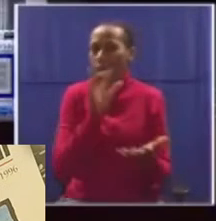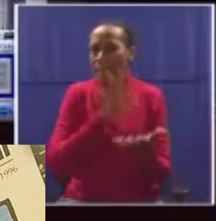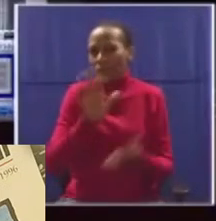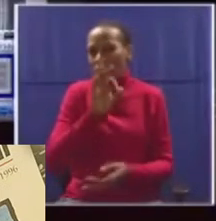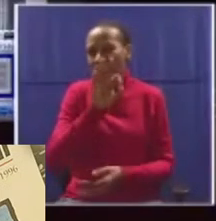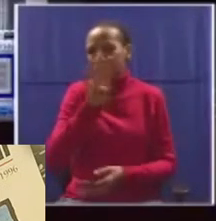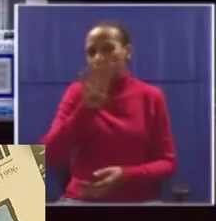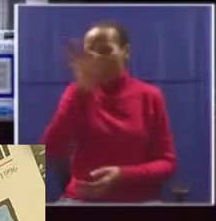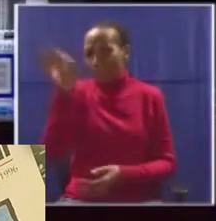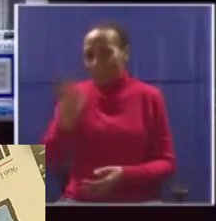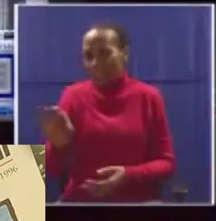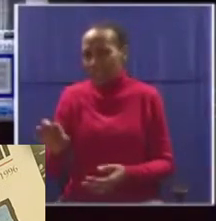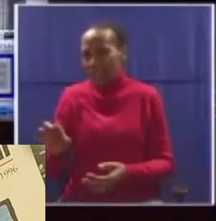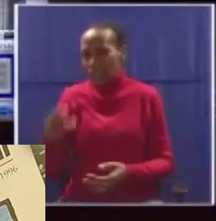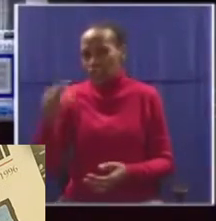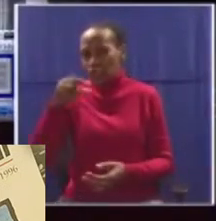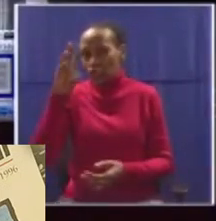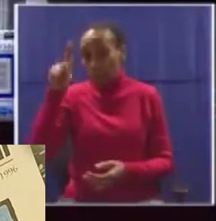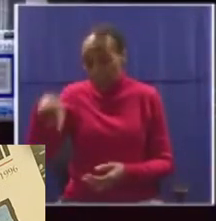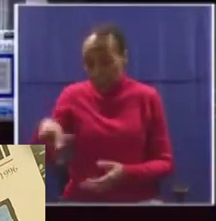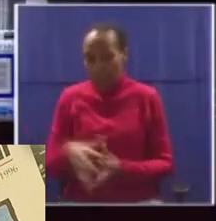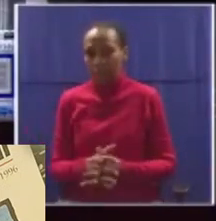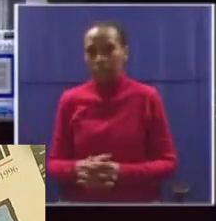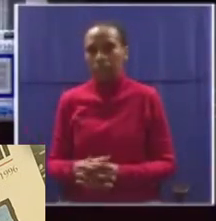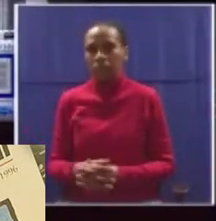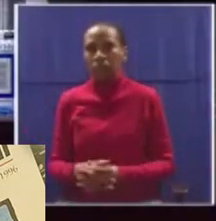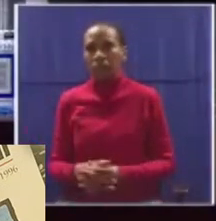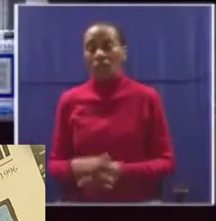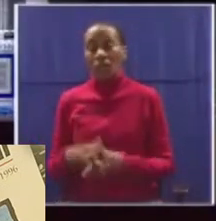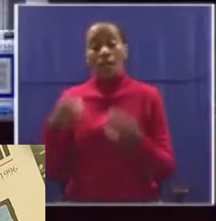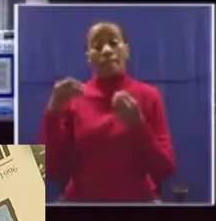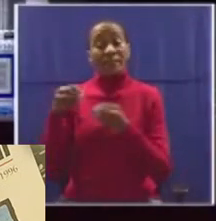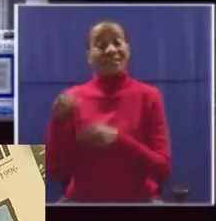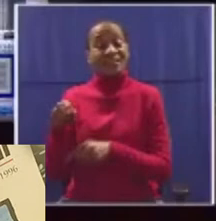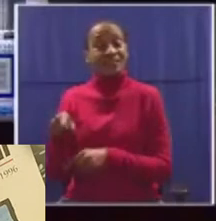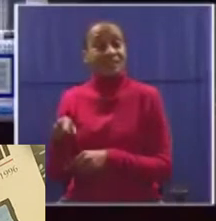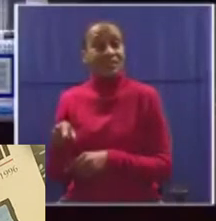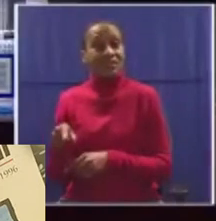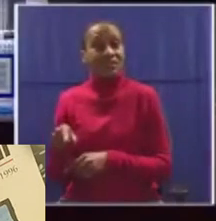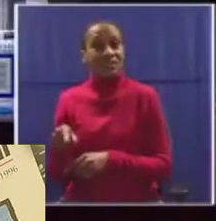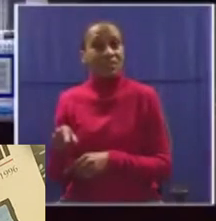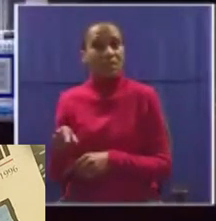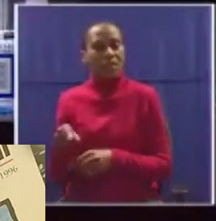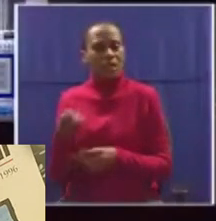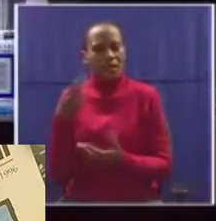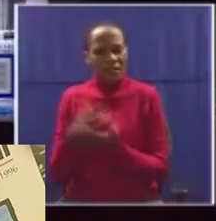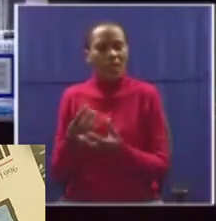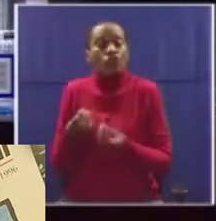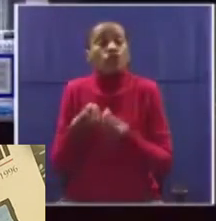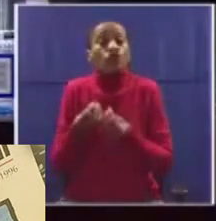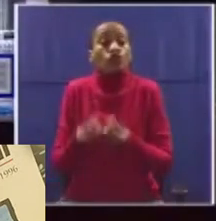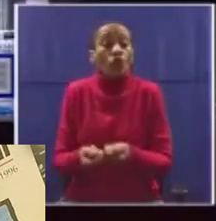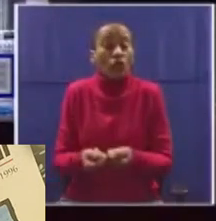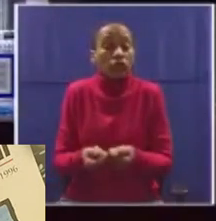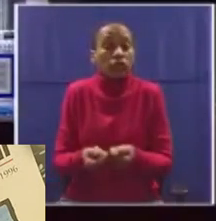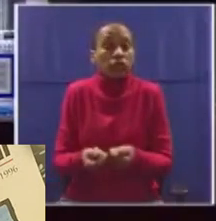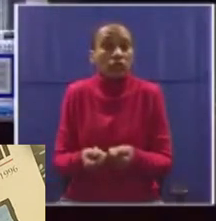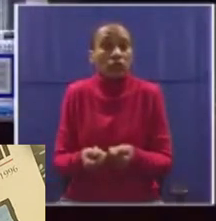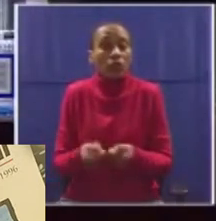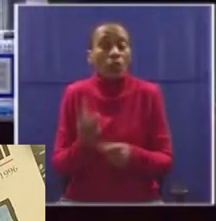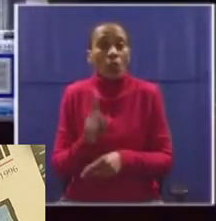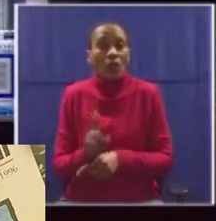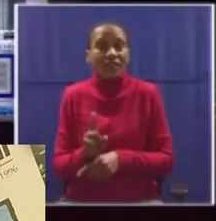34 percent of South Africa's gross domestic product this sector is often regarded as one of the solutions towards alleviating